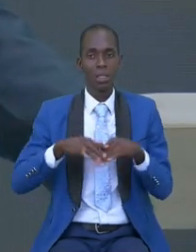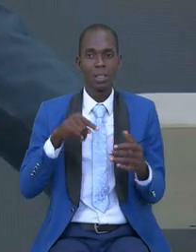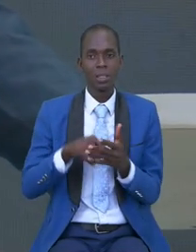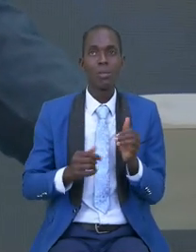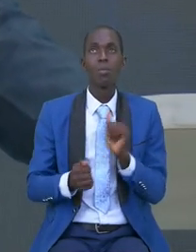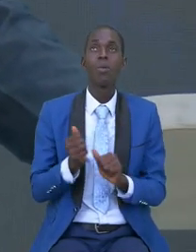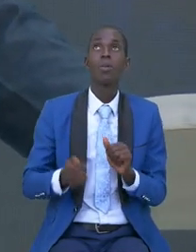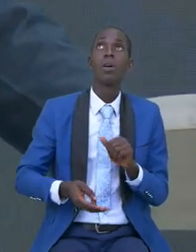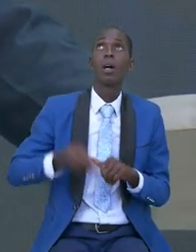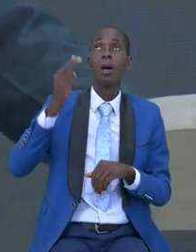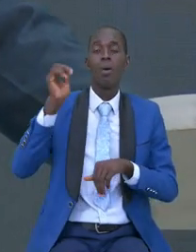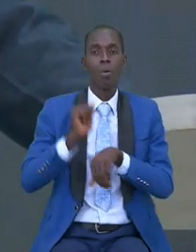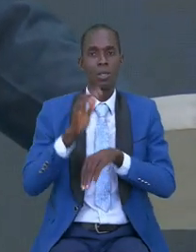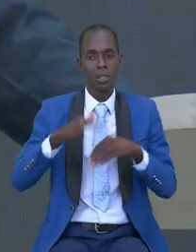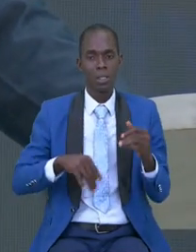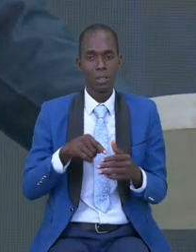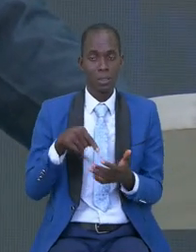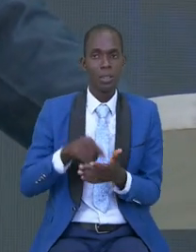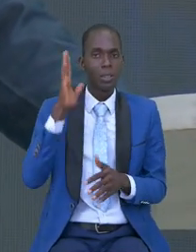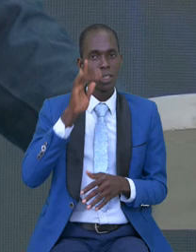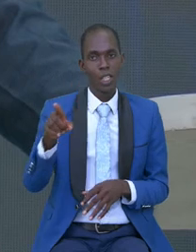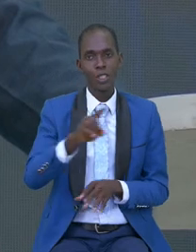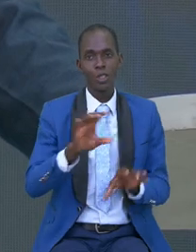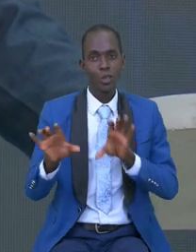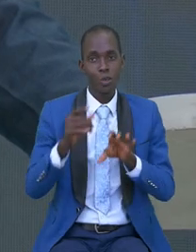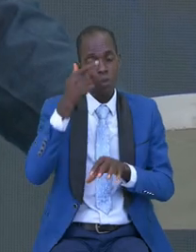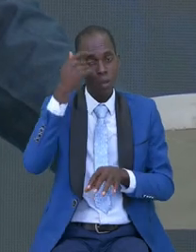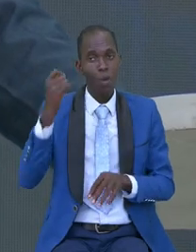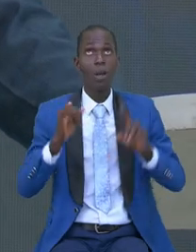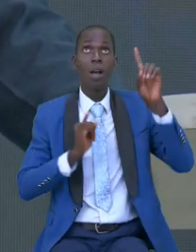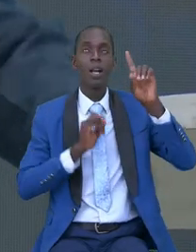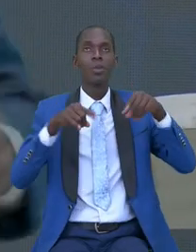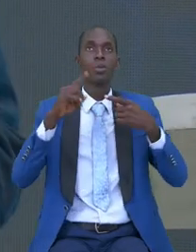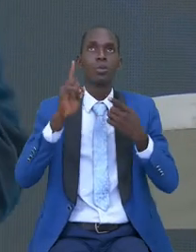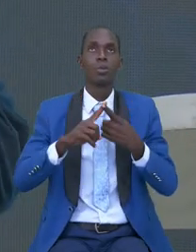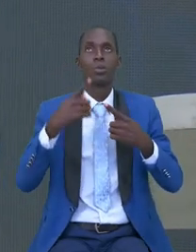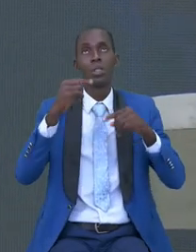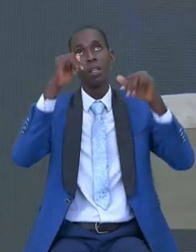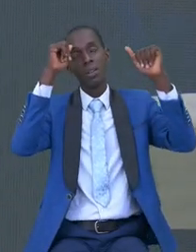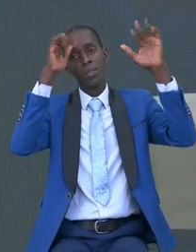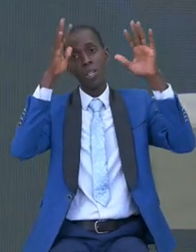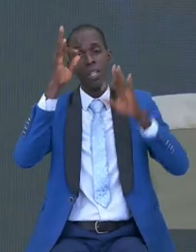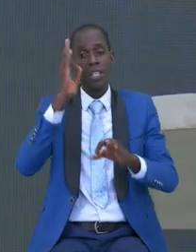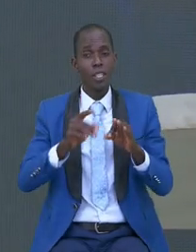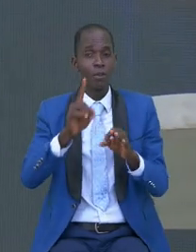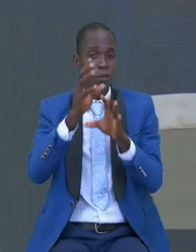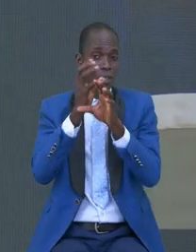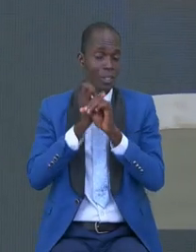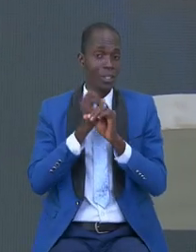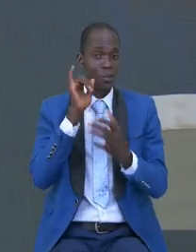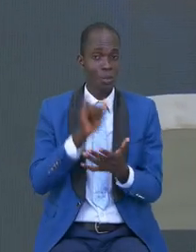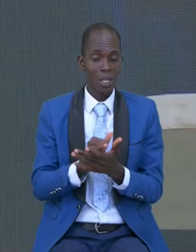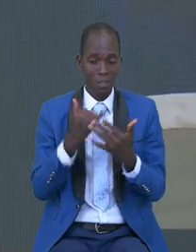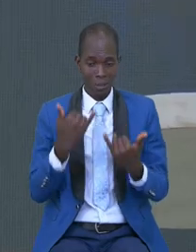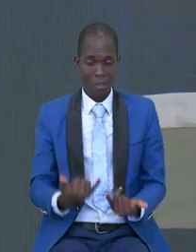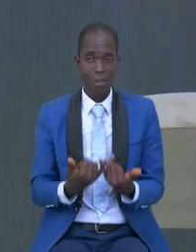works than these shall he do, because I go to the Father. If you receive that this